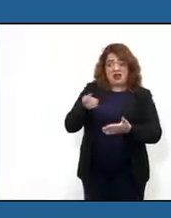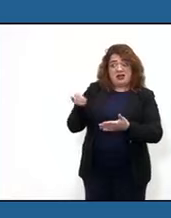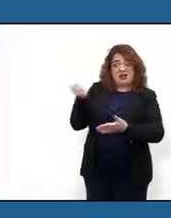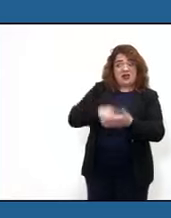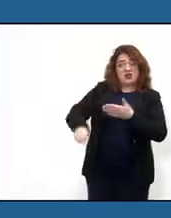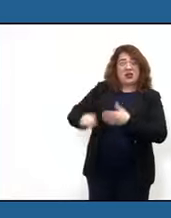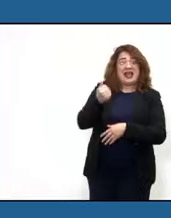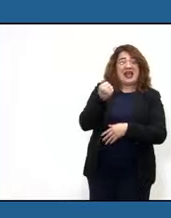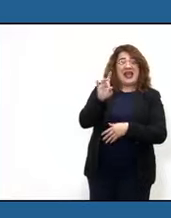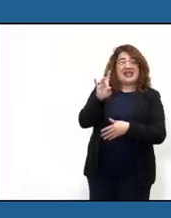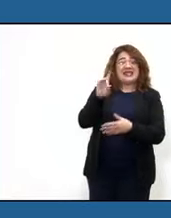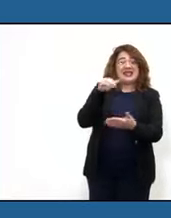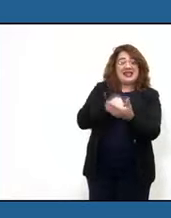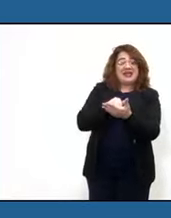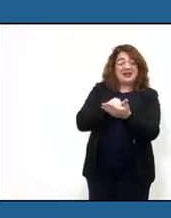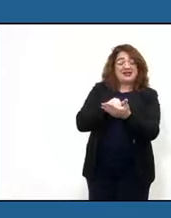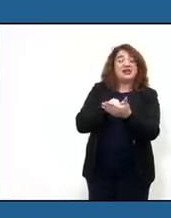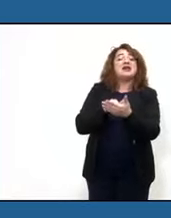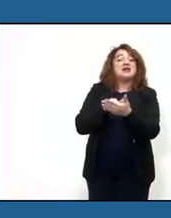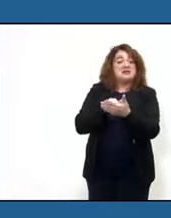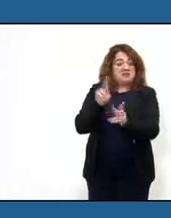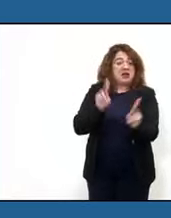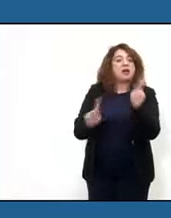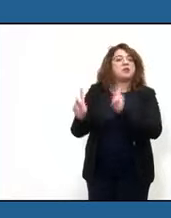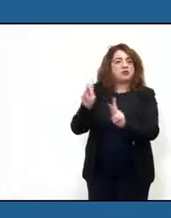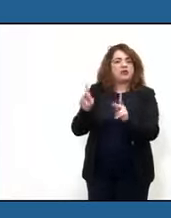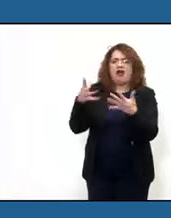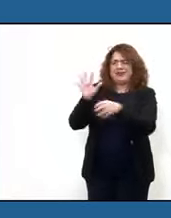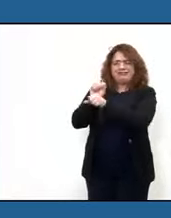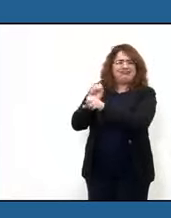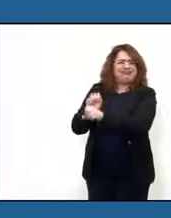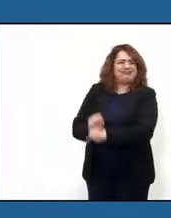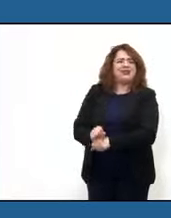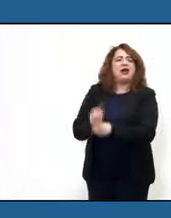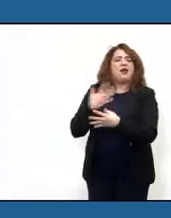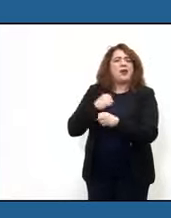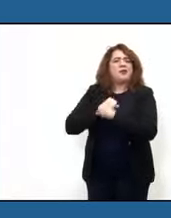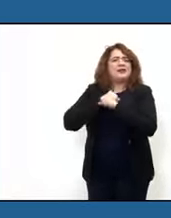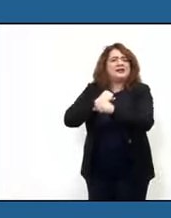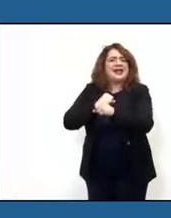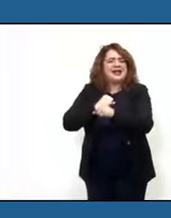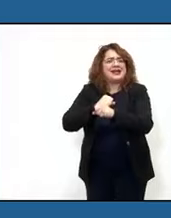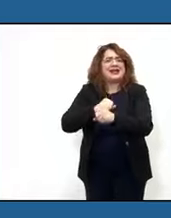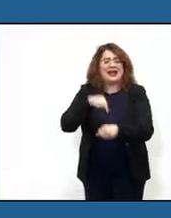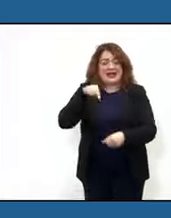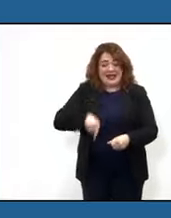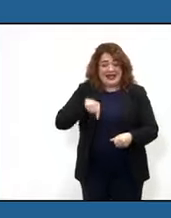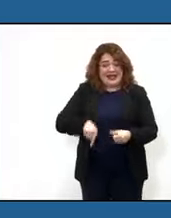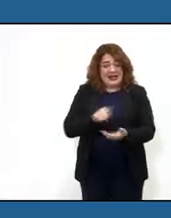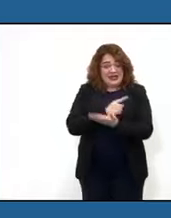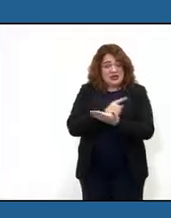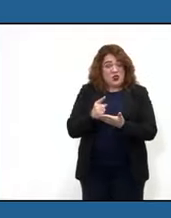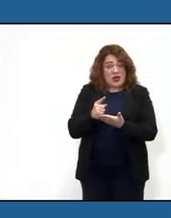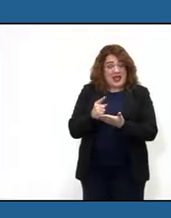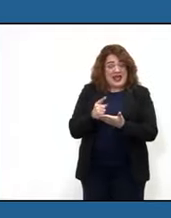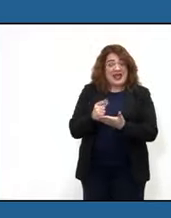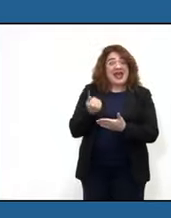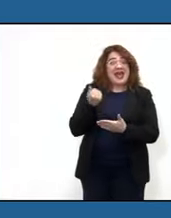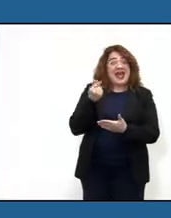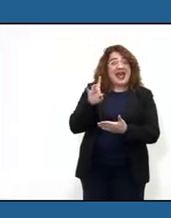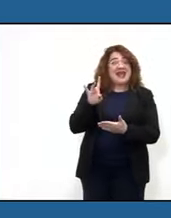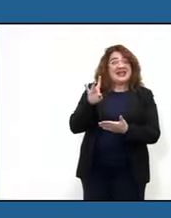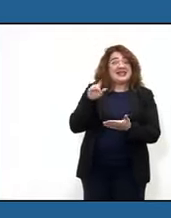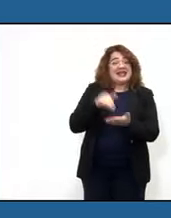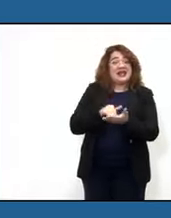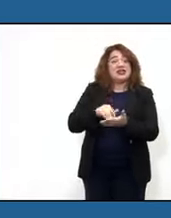18,000 people, and that they'll be better protected from COVID. As this week, we had 18,000 first dose